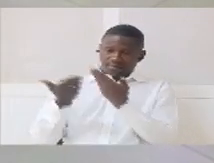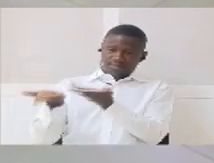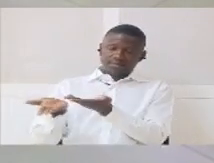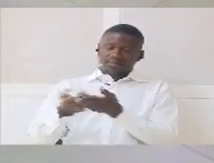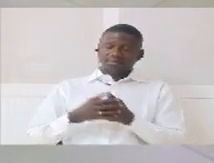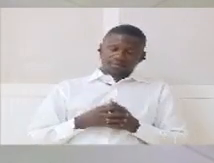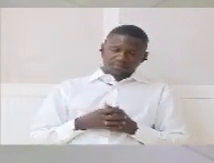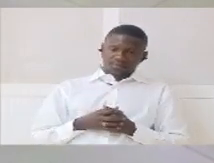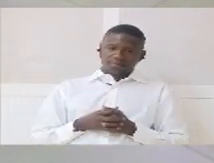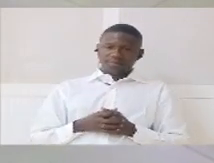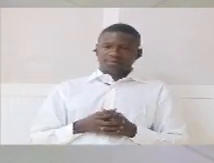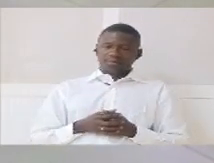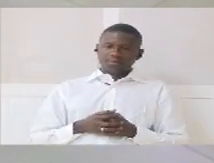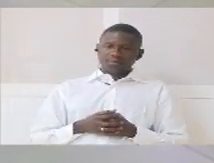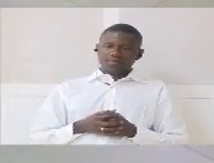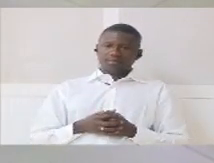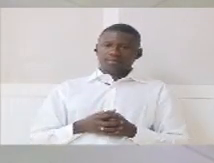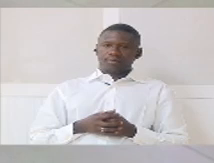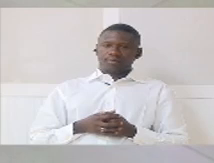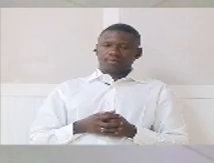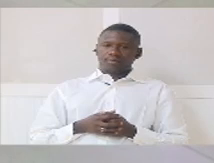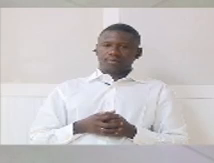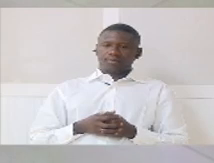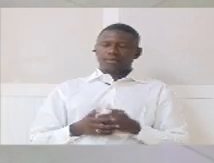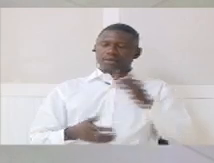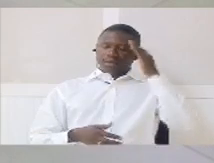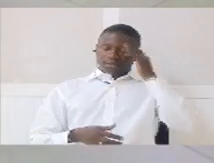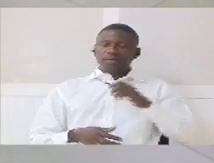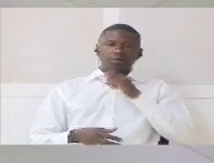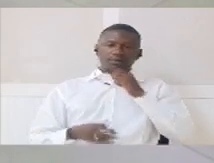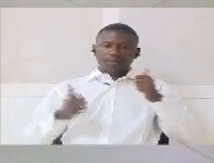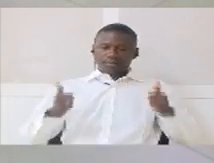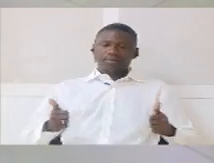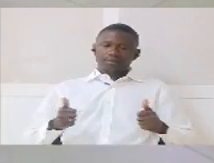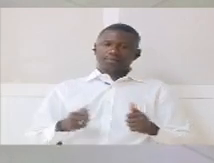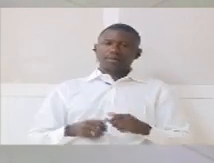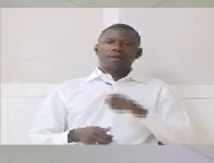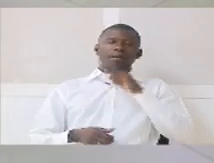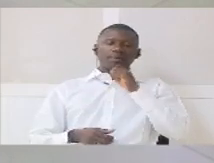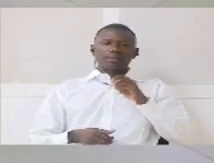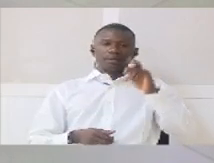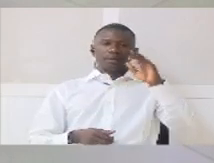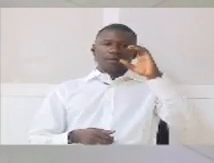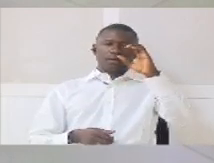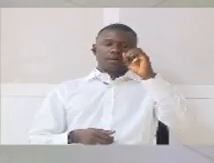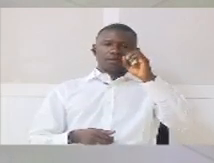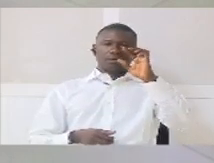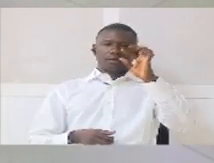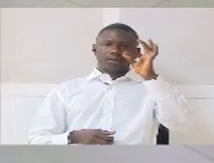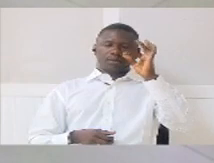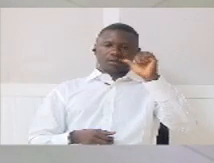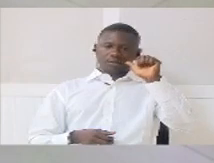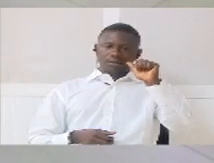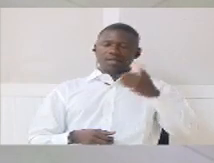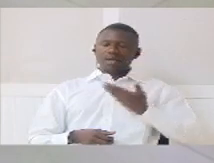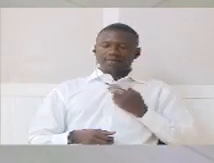Chairman Nolanko, wale lafte nyini nkala. Thank you, Chair. Mr. Korta, I have two questions.